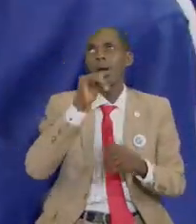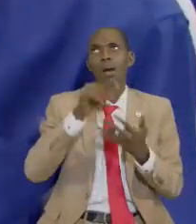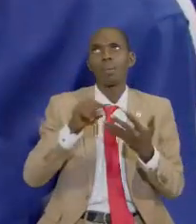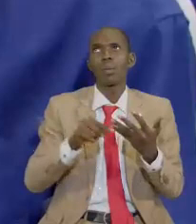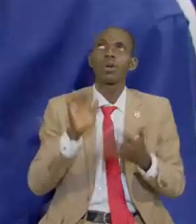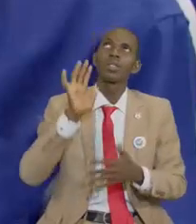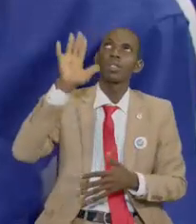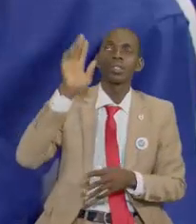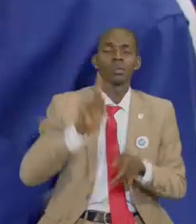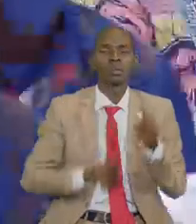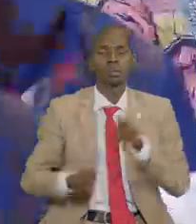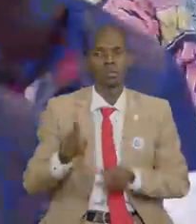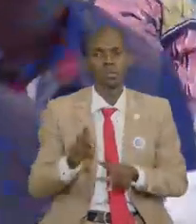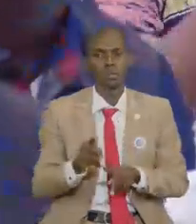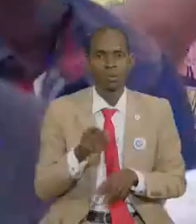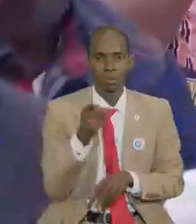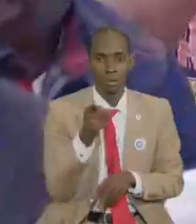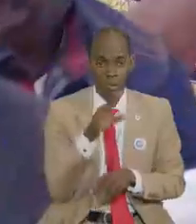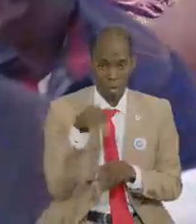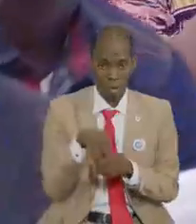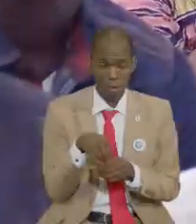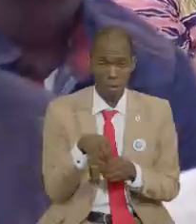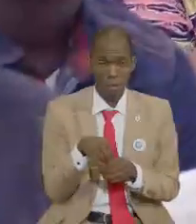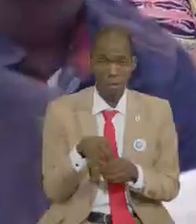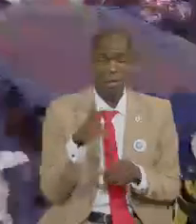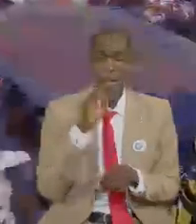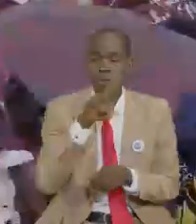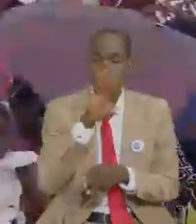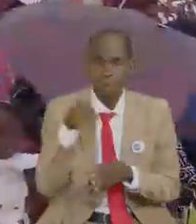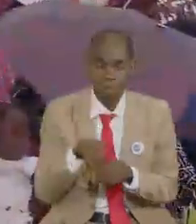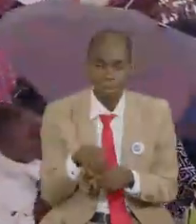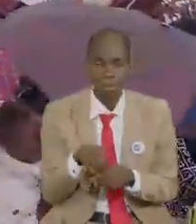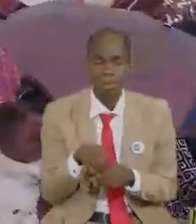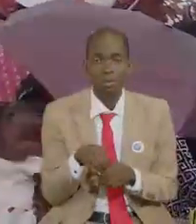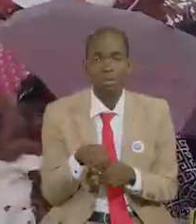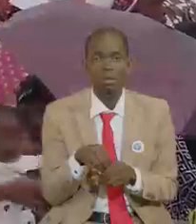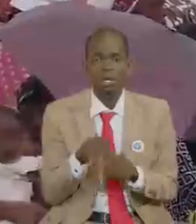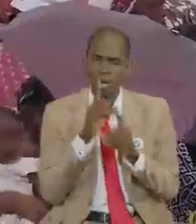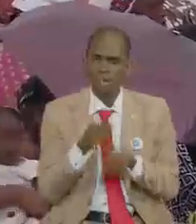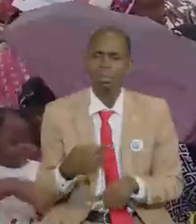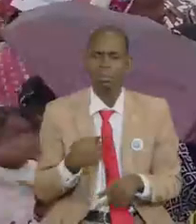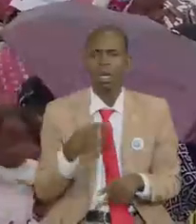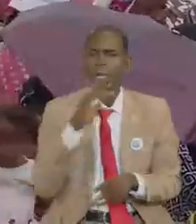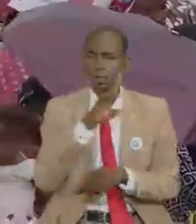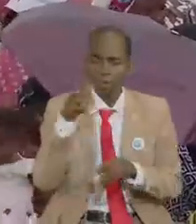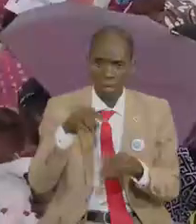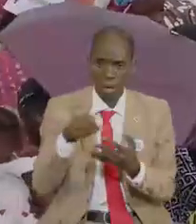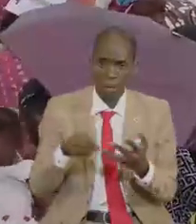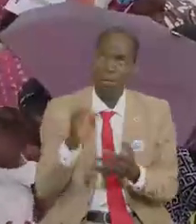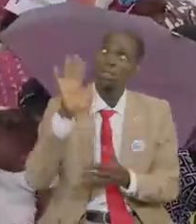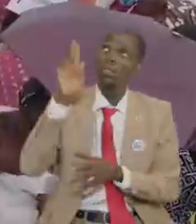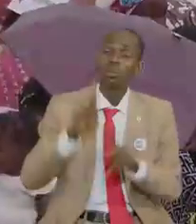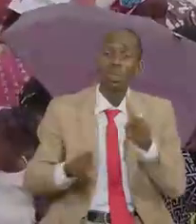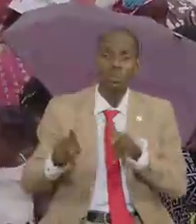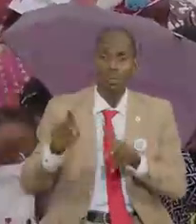How about you? I said, how about you? Answer me now. I am